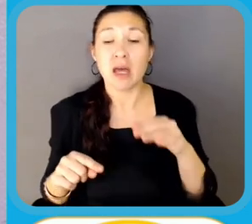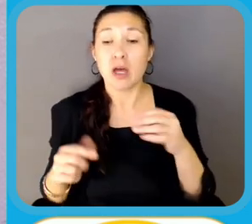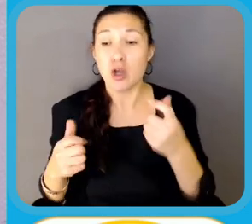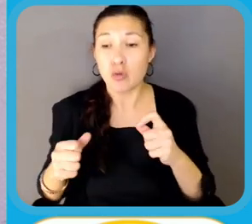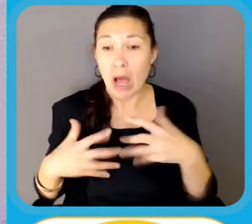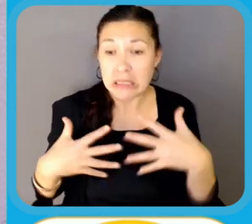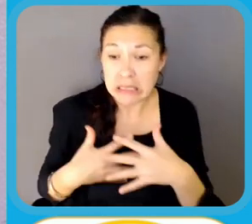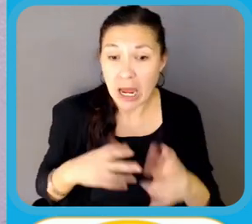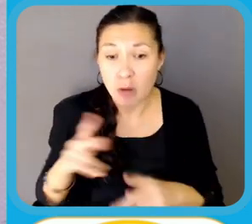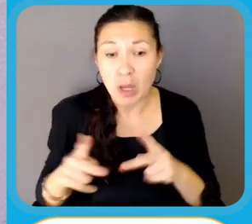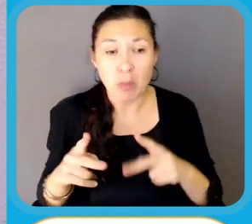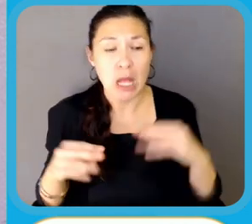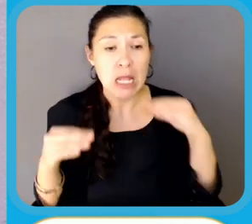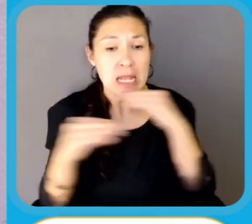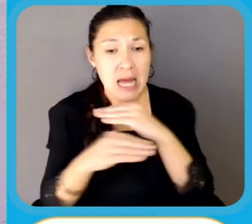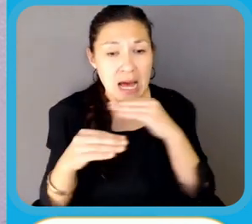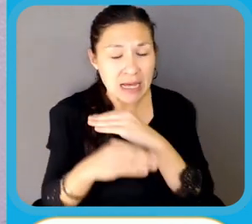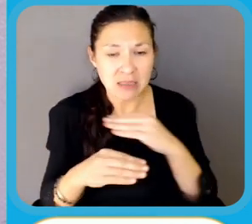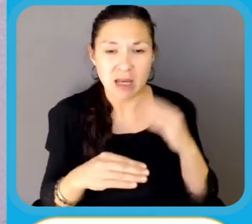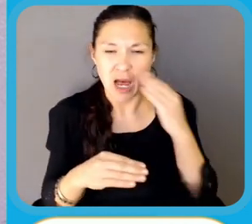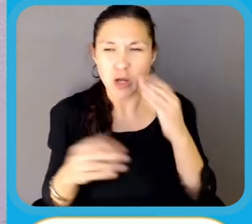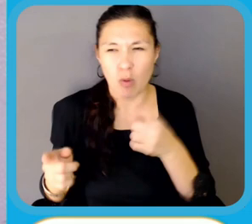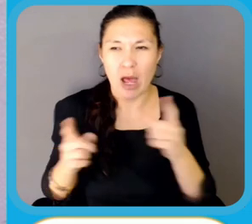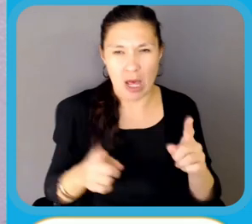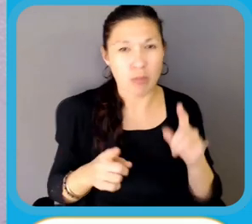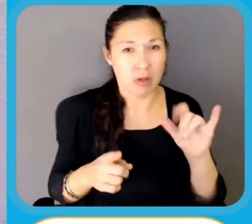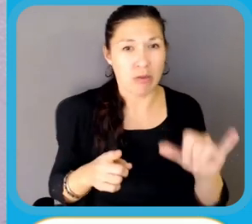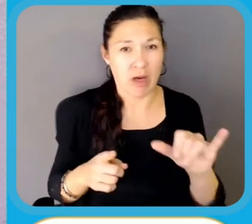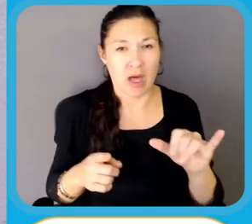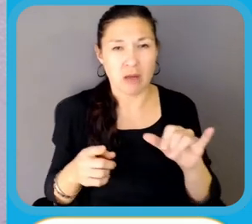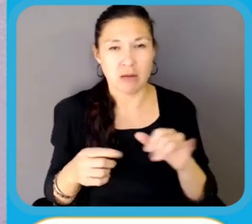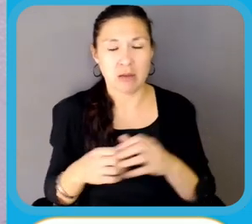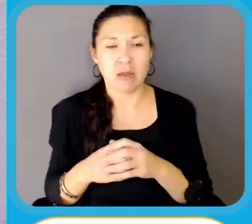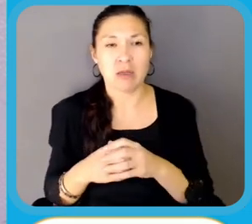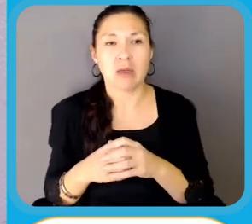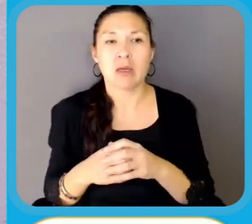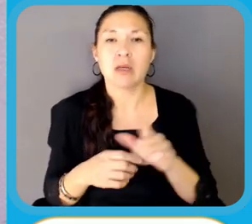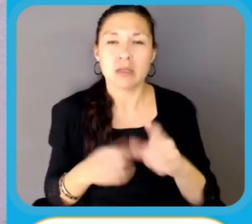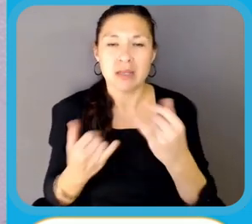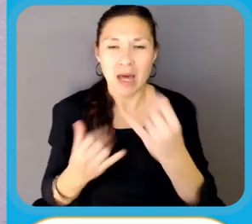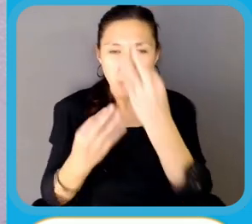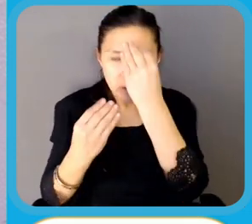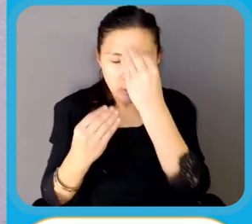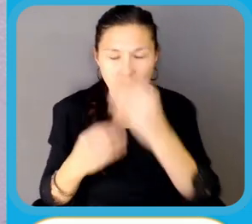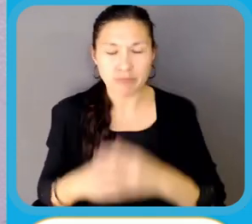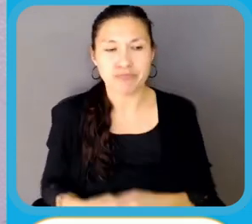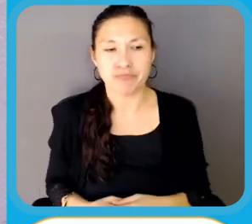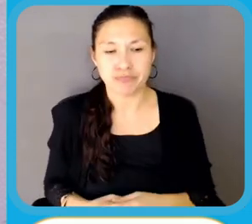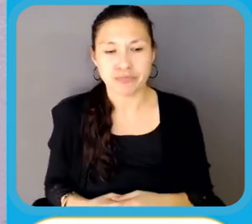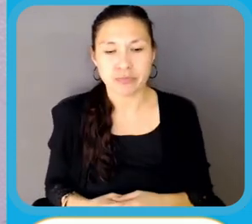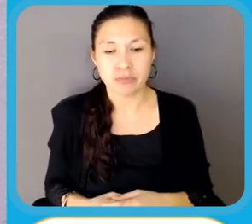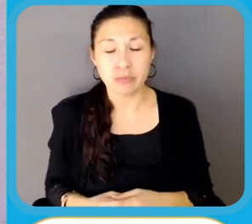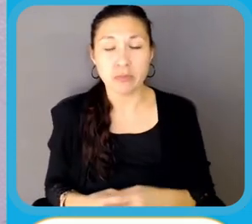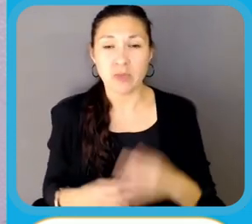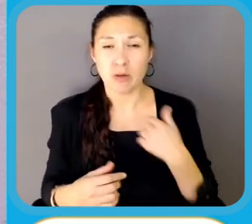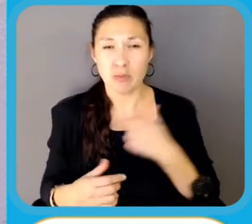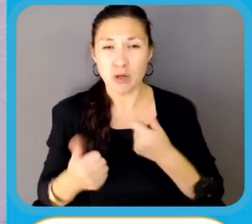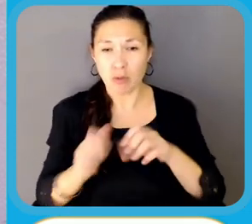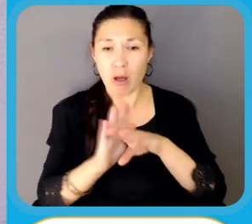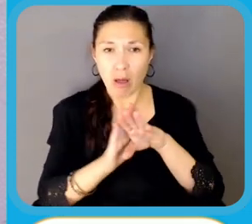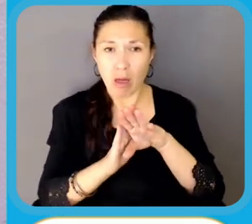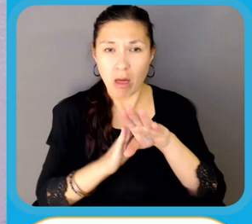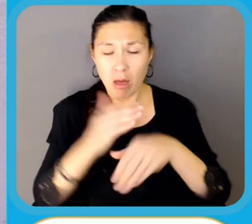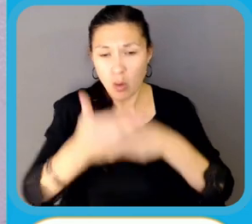of the process leads. In conclusion, think about this. We have made progressive strides towards undoing unfair